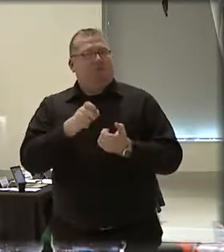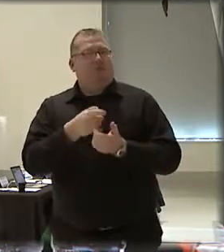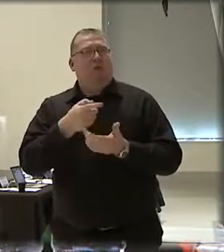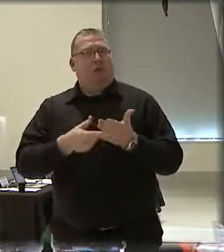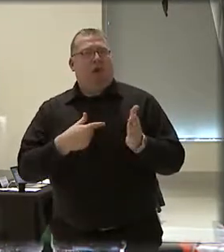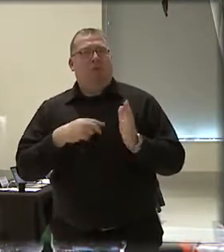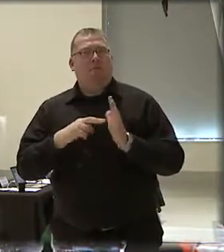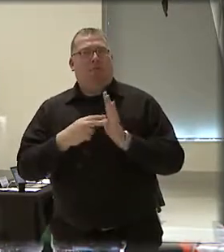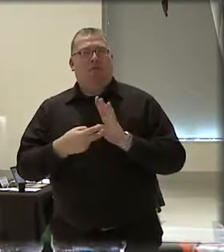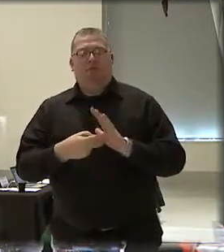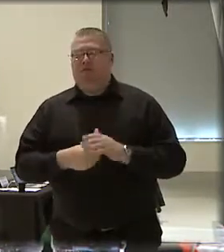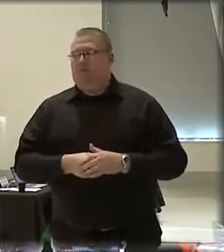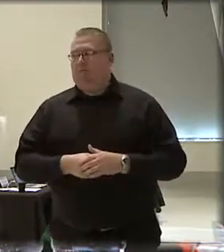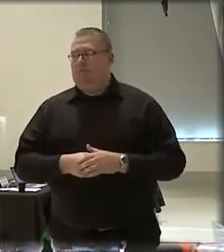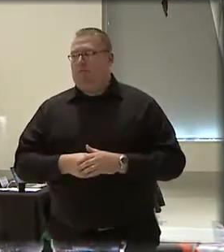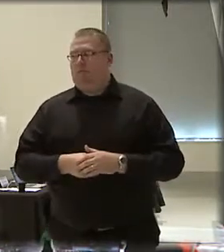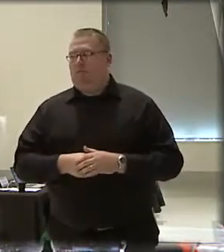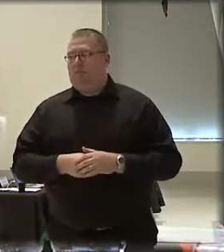to.